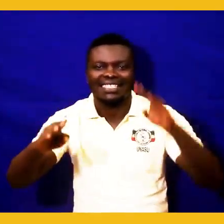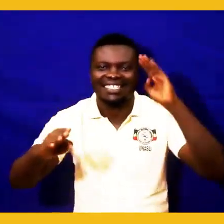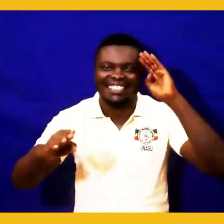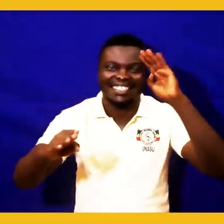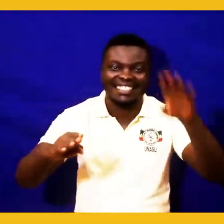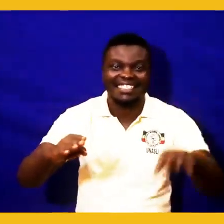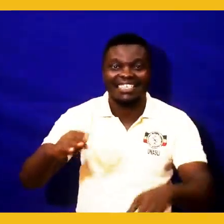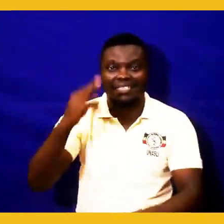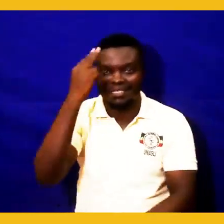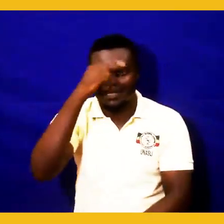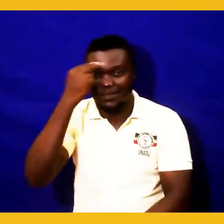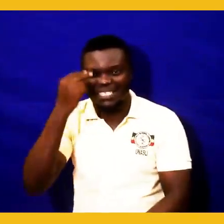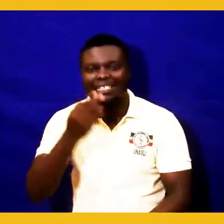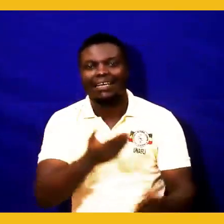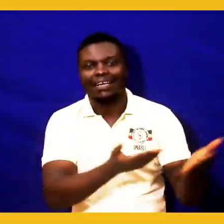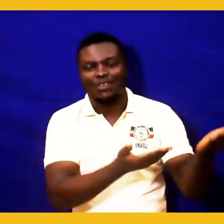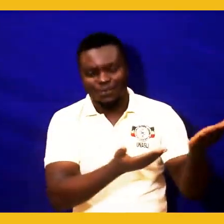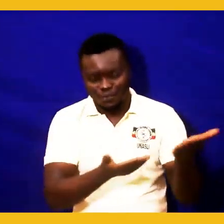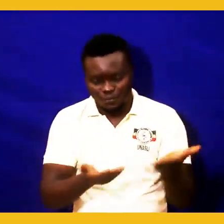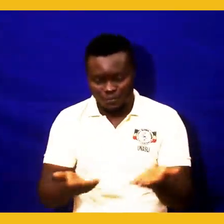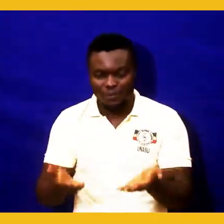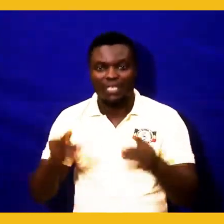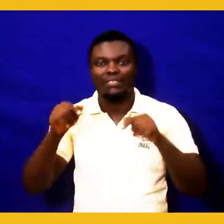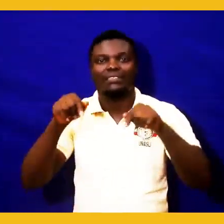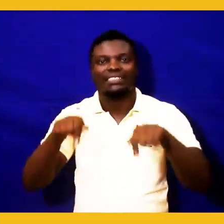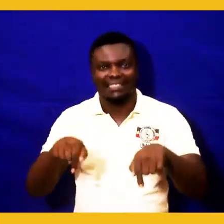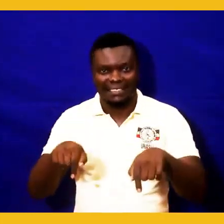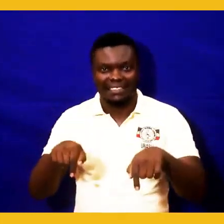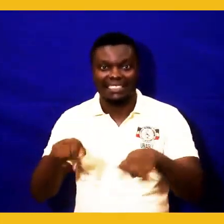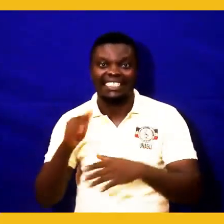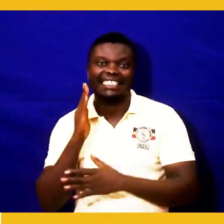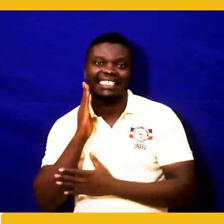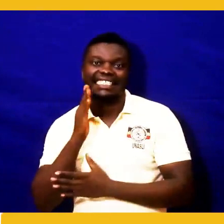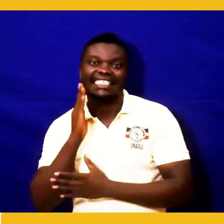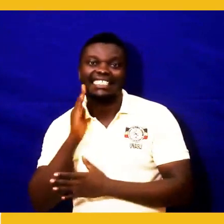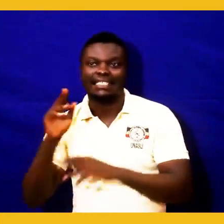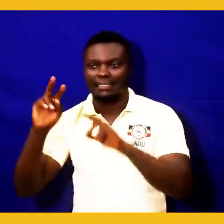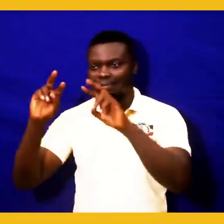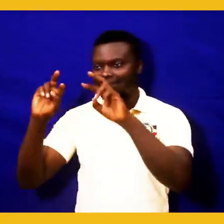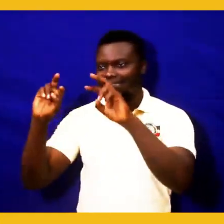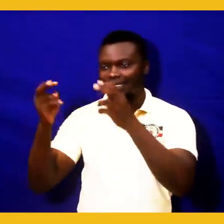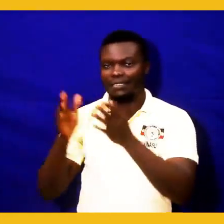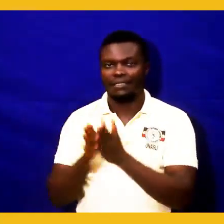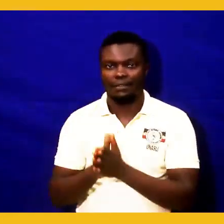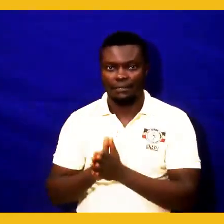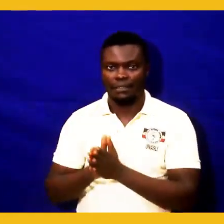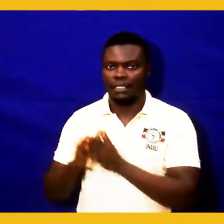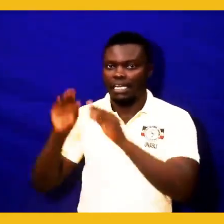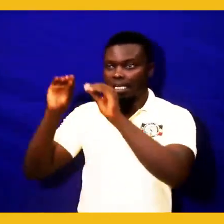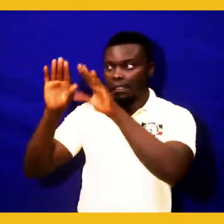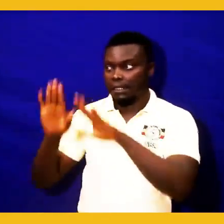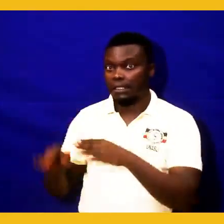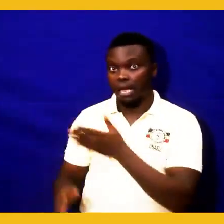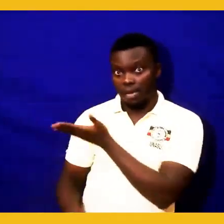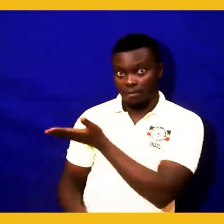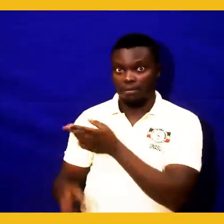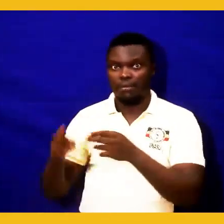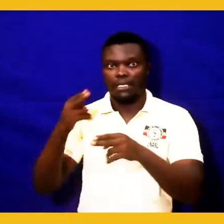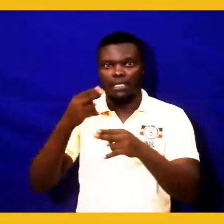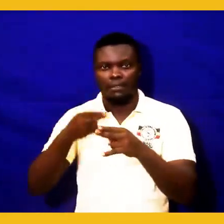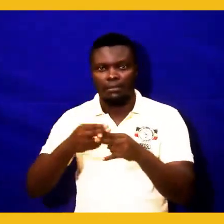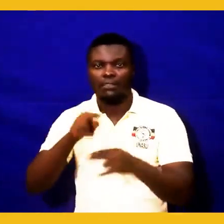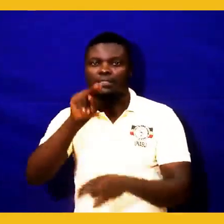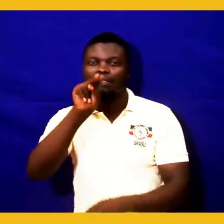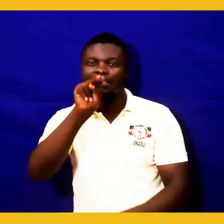My dear learners, you are welcome to today's English language lesson. My